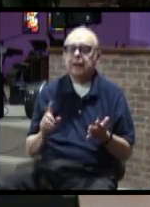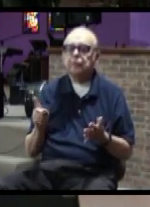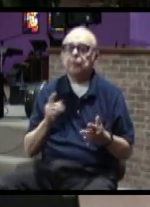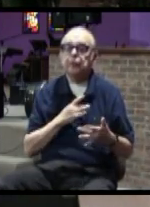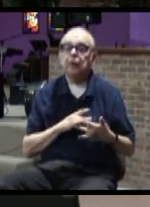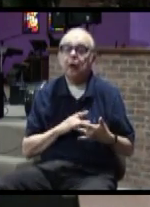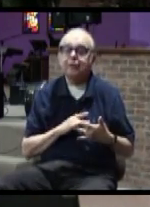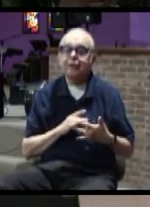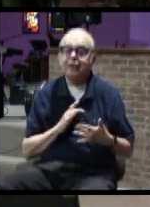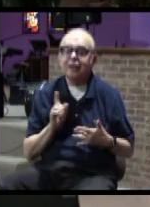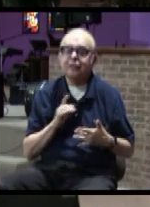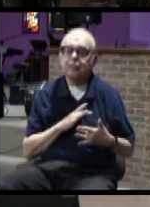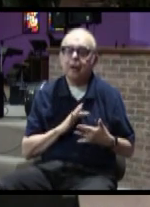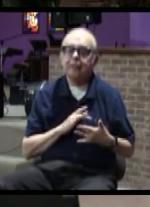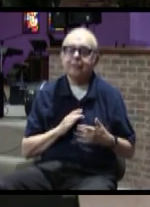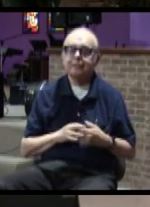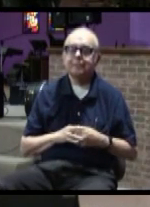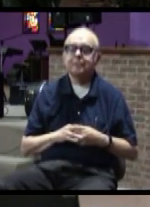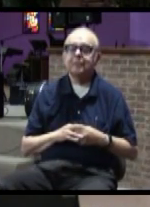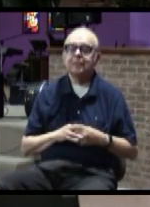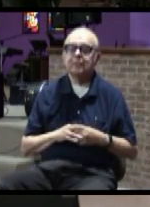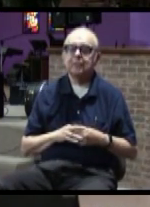It's how well your heart is.